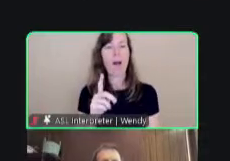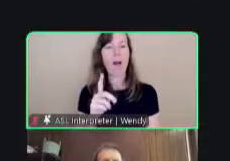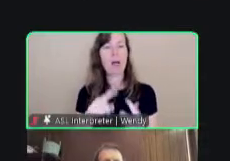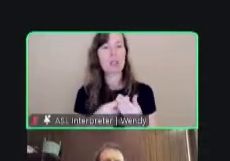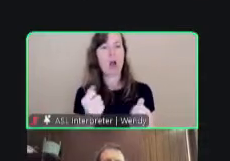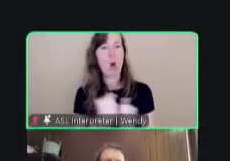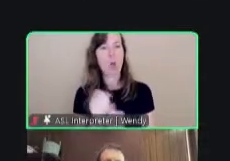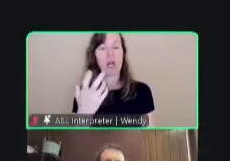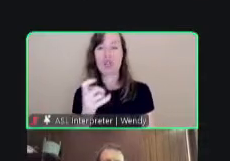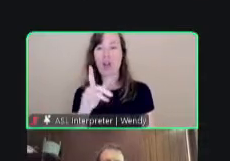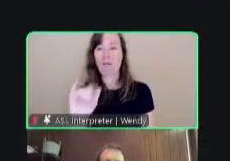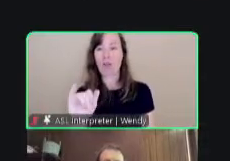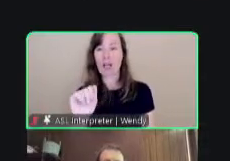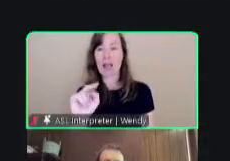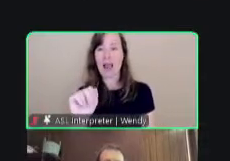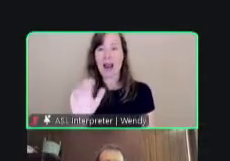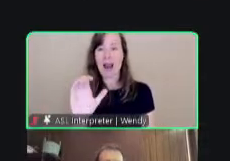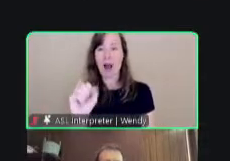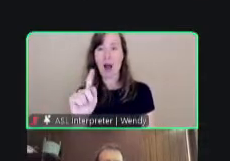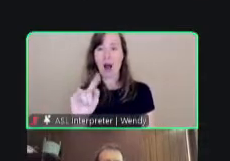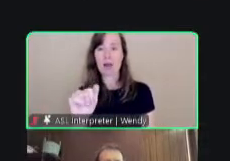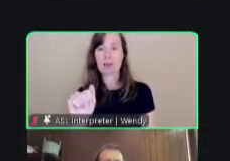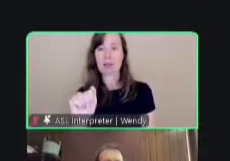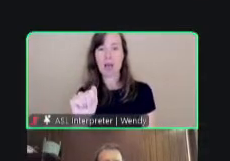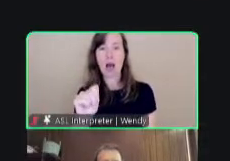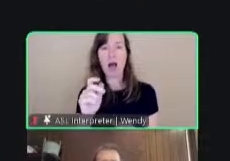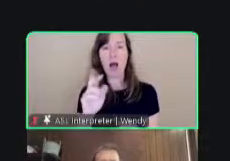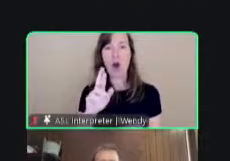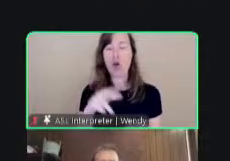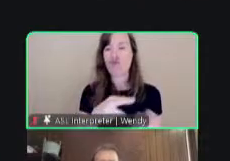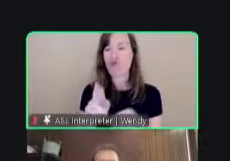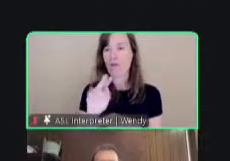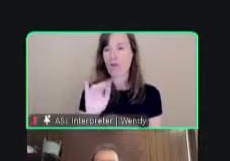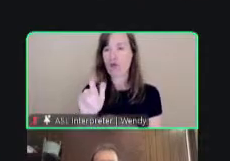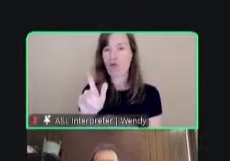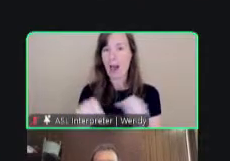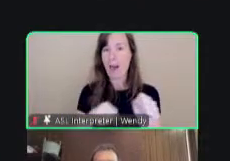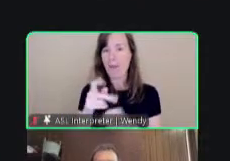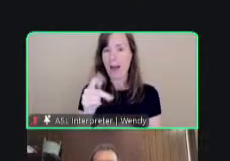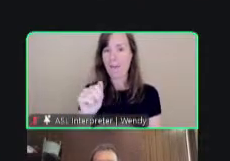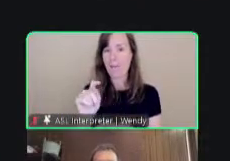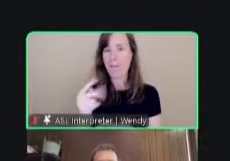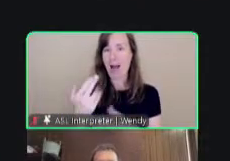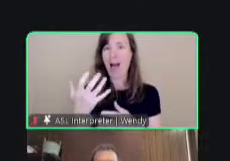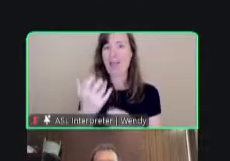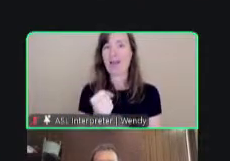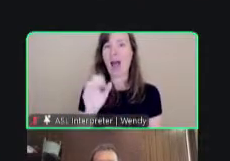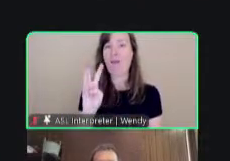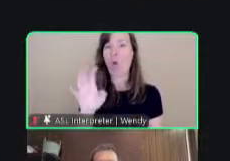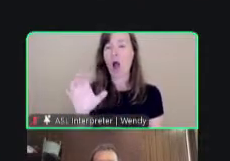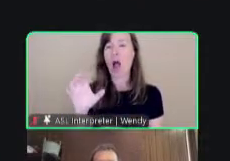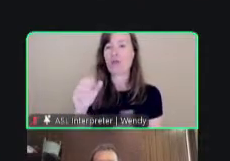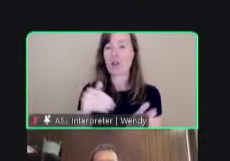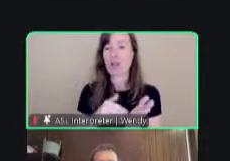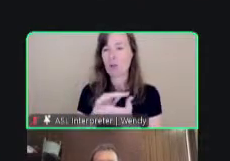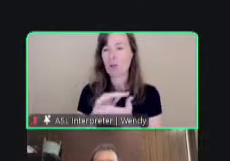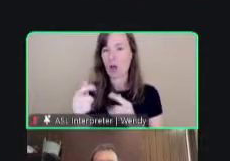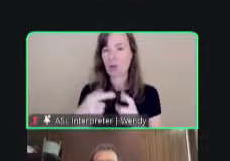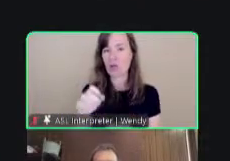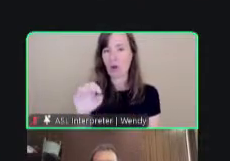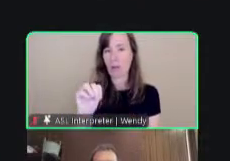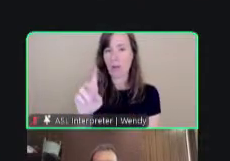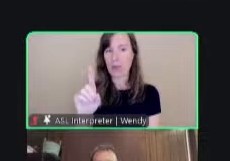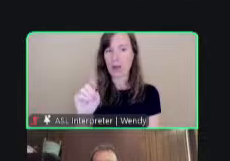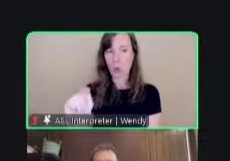River Trail Bike Path, we were awarded $400,000 from the Maryland Department of Transportation through the Kim